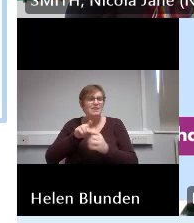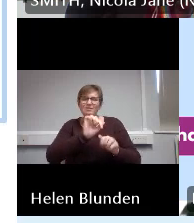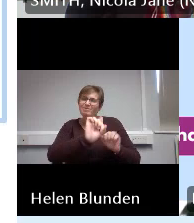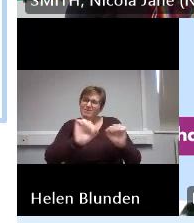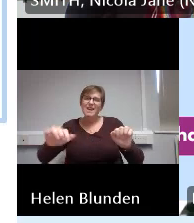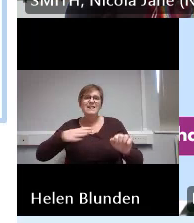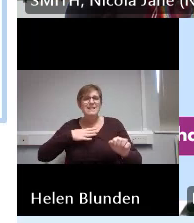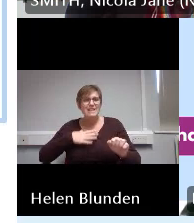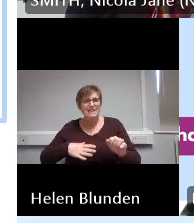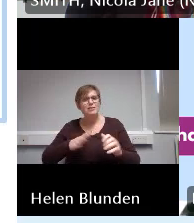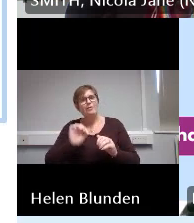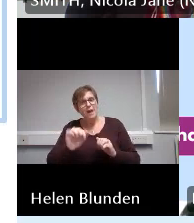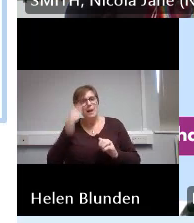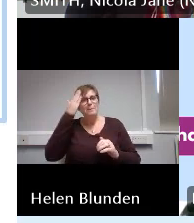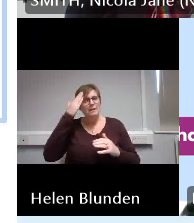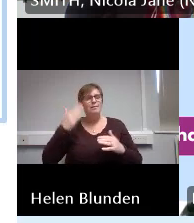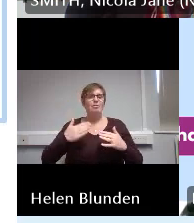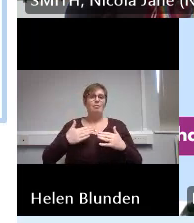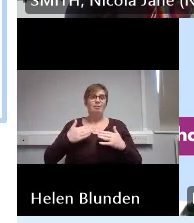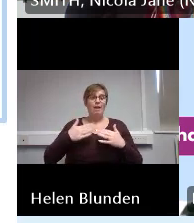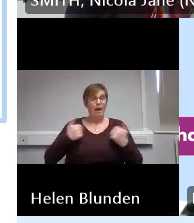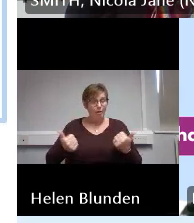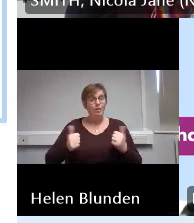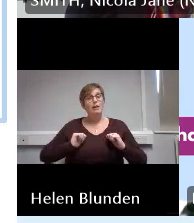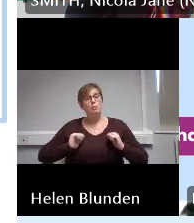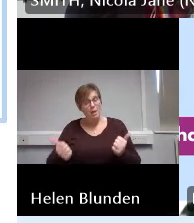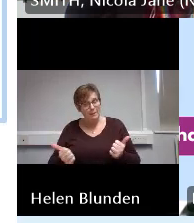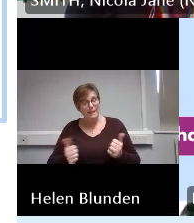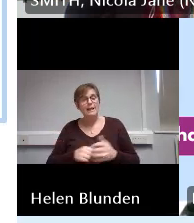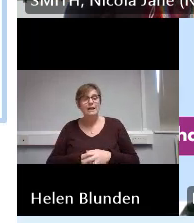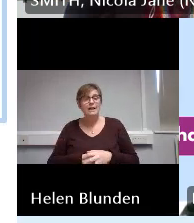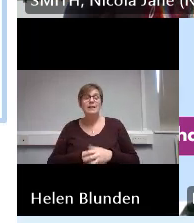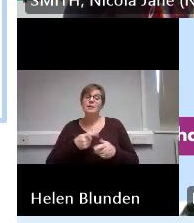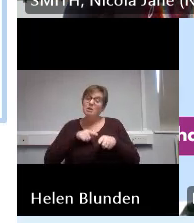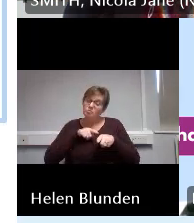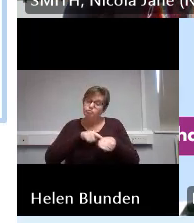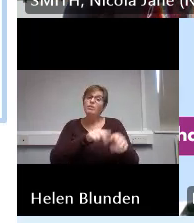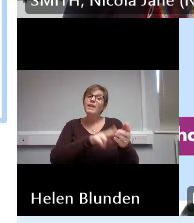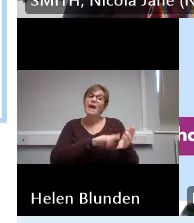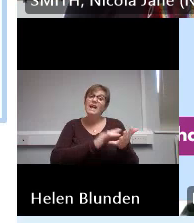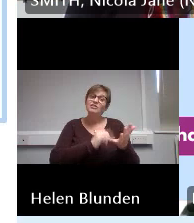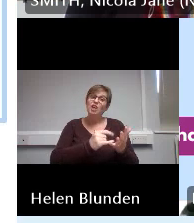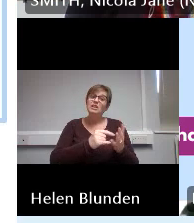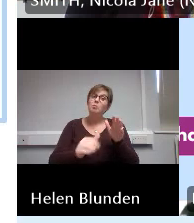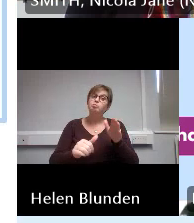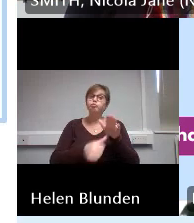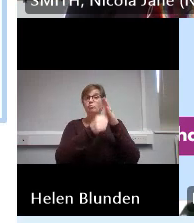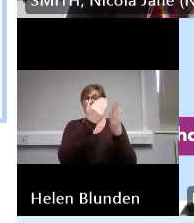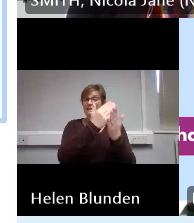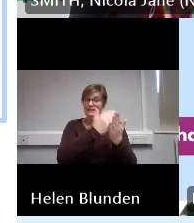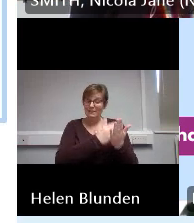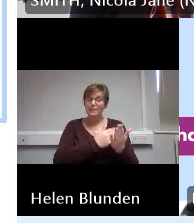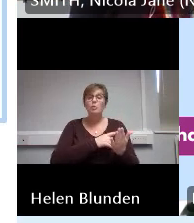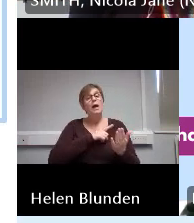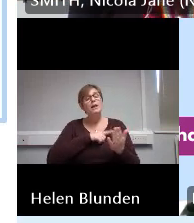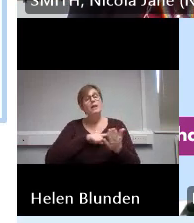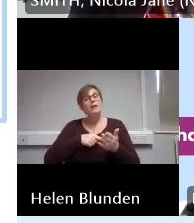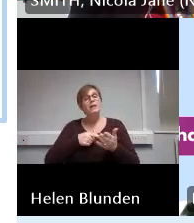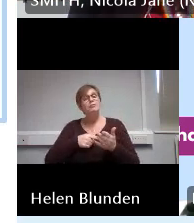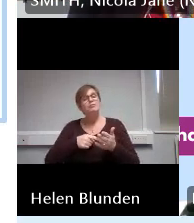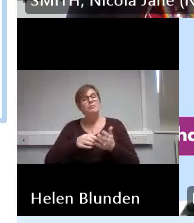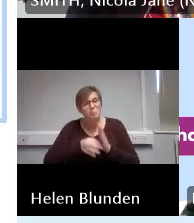mental health and well-being. And the work that we've been doing has been in line with the NHS priorities to improve access,